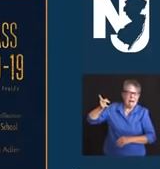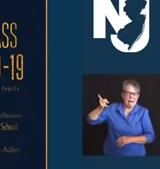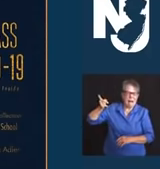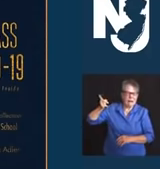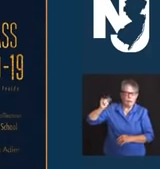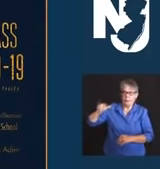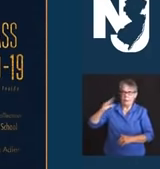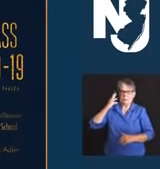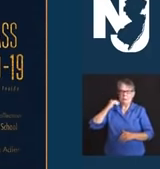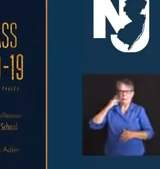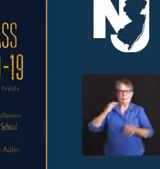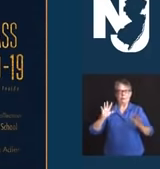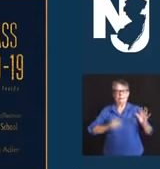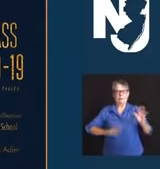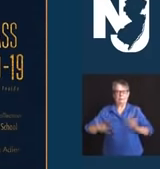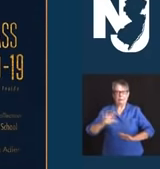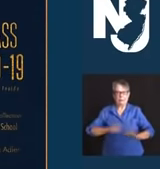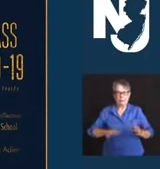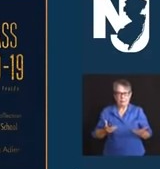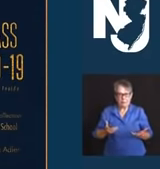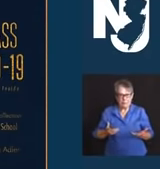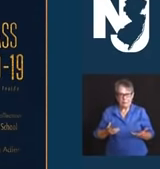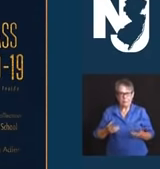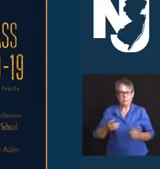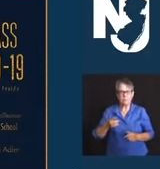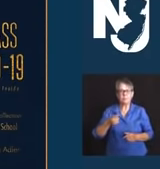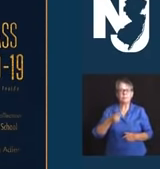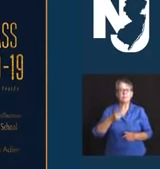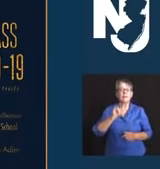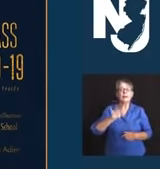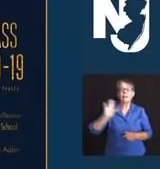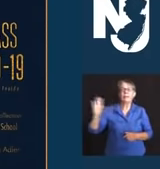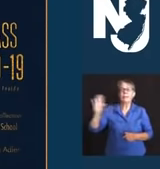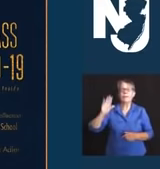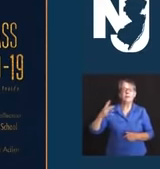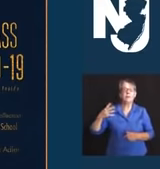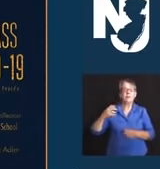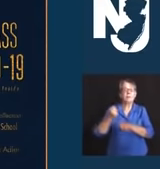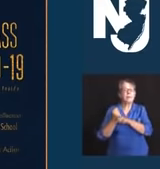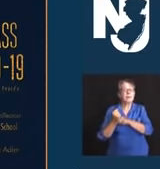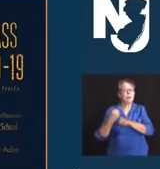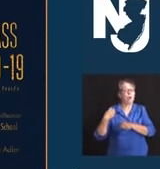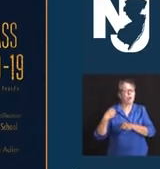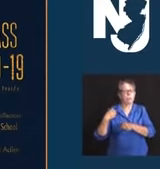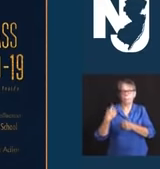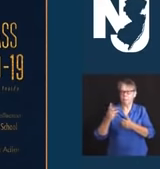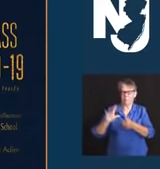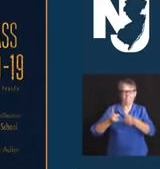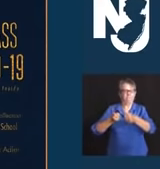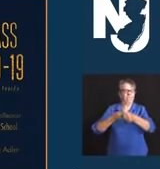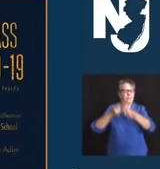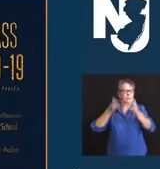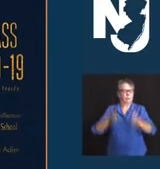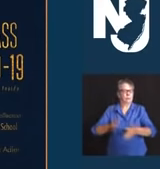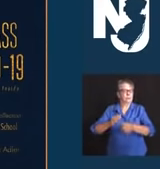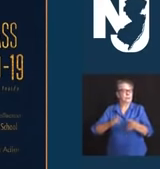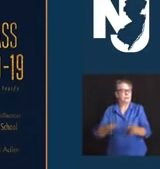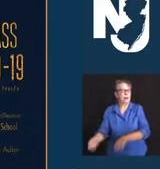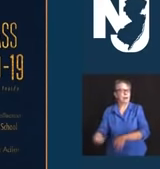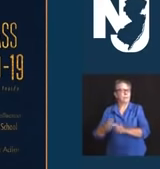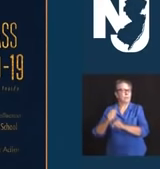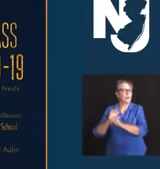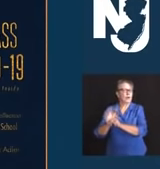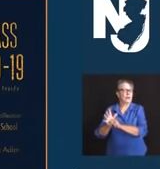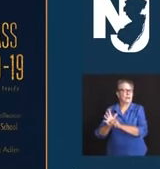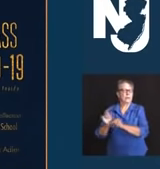baseball star, and Ben was only 30 years old. And Ben is memorialized in this collection.